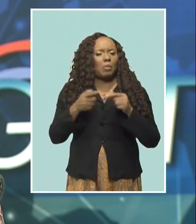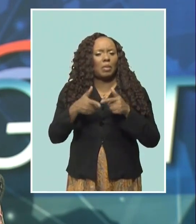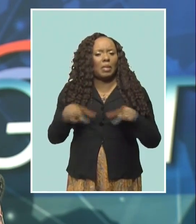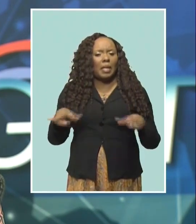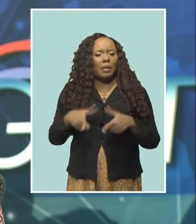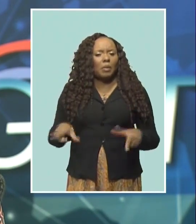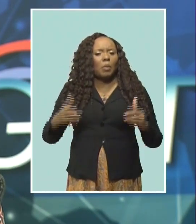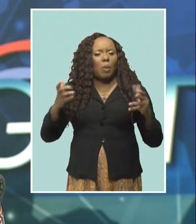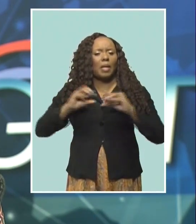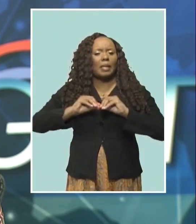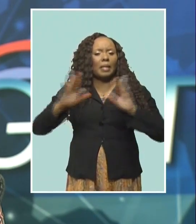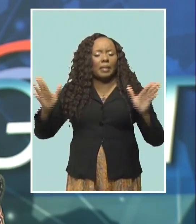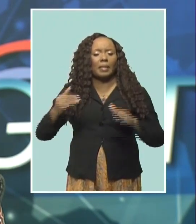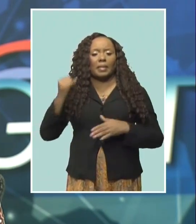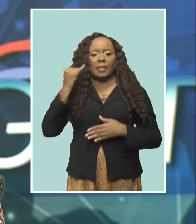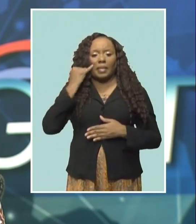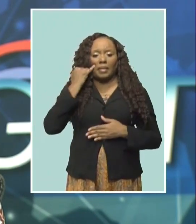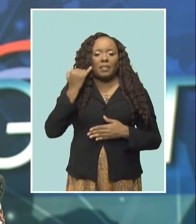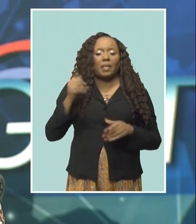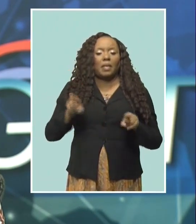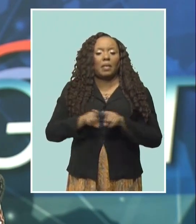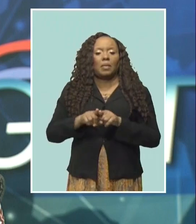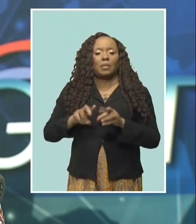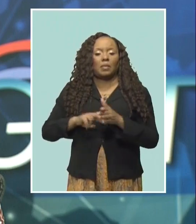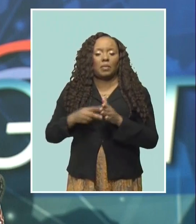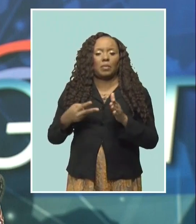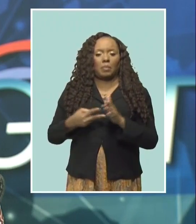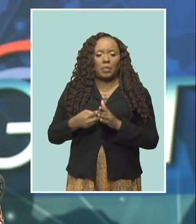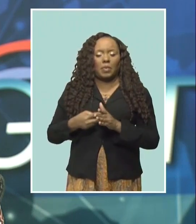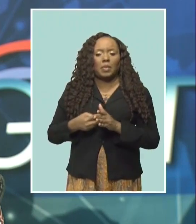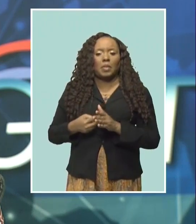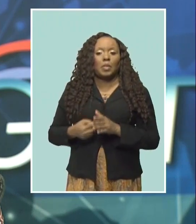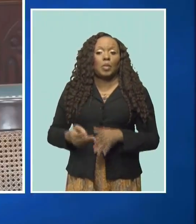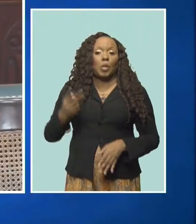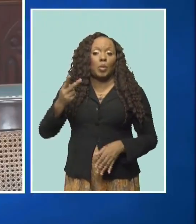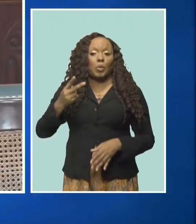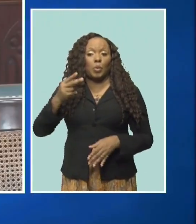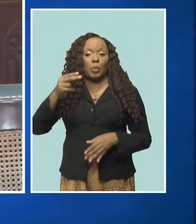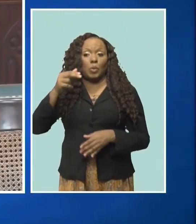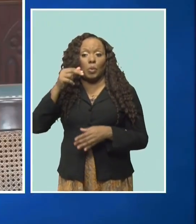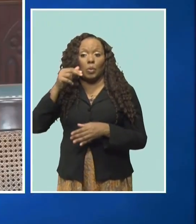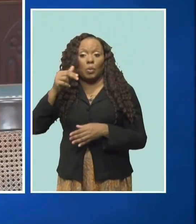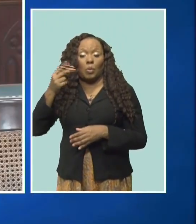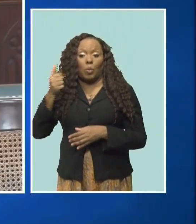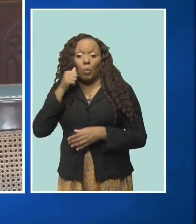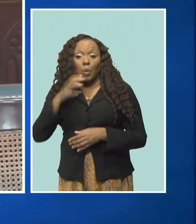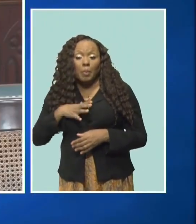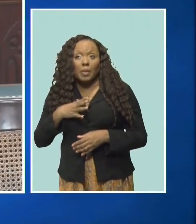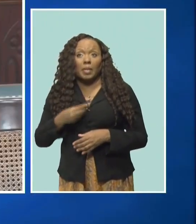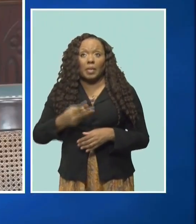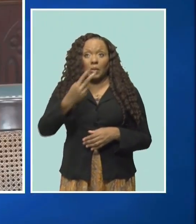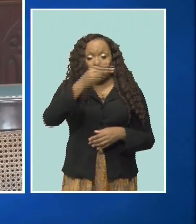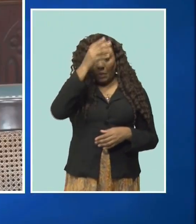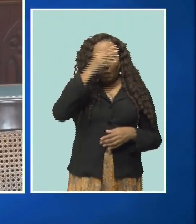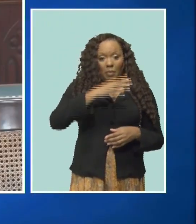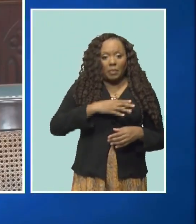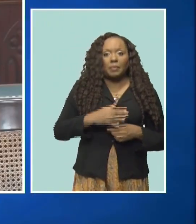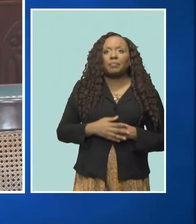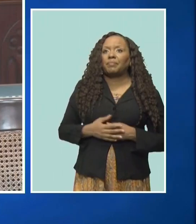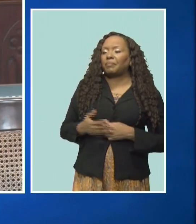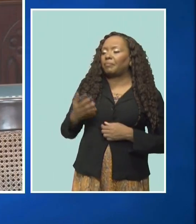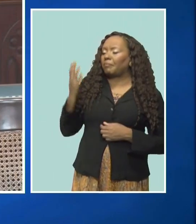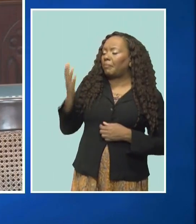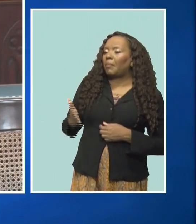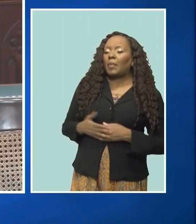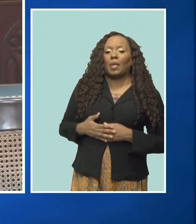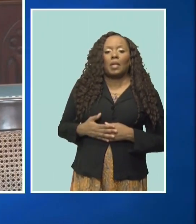seeking clarity on whether it extends to same-sex unions. And that is not an expression of homophobia.